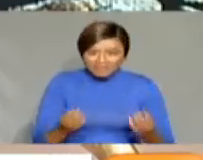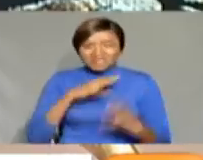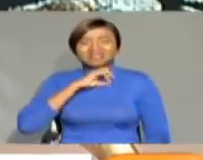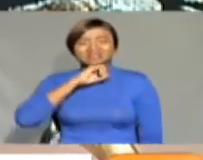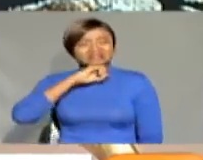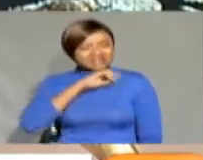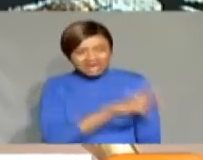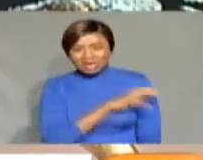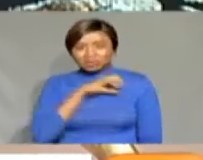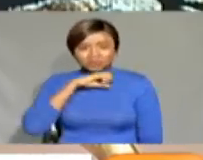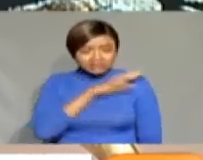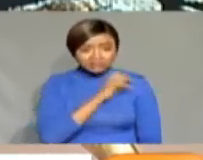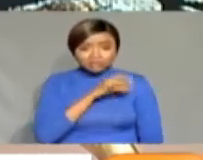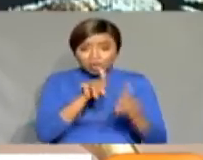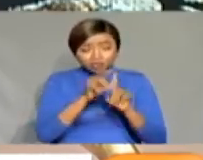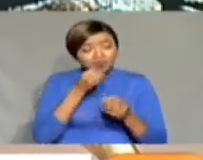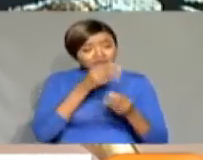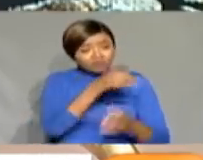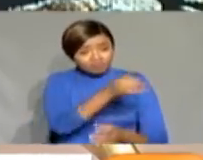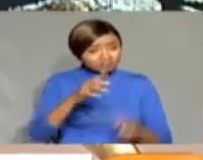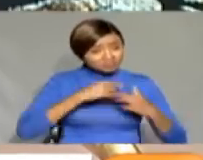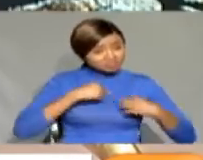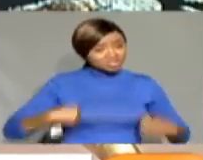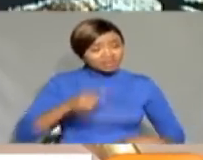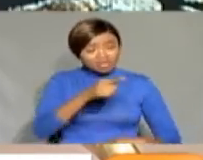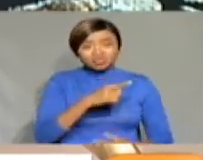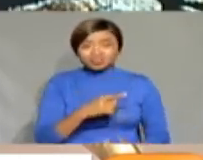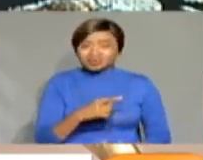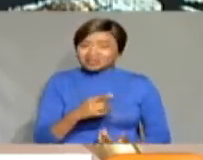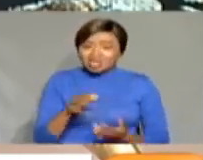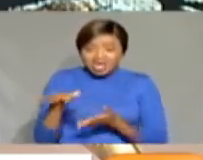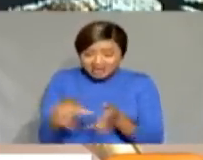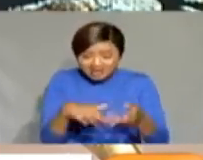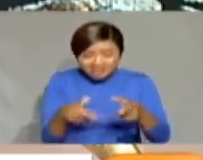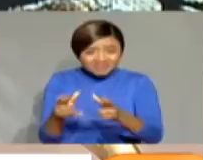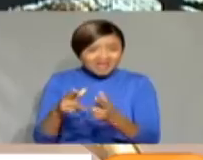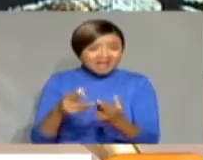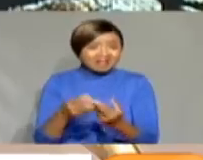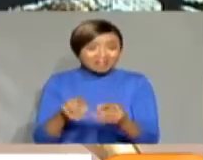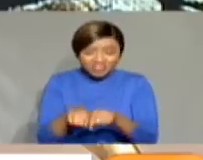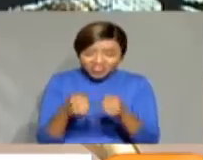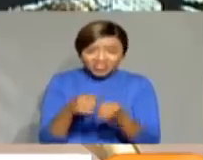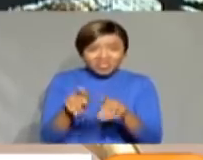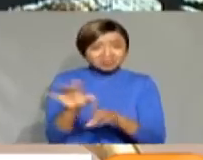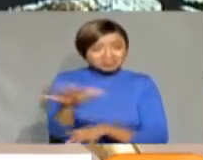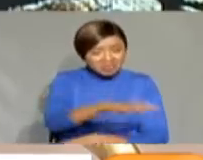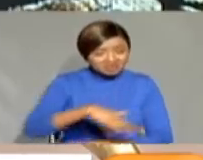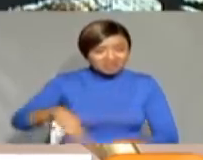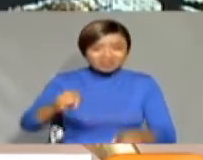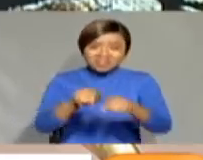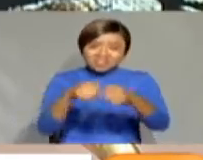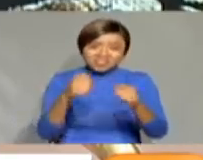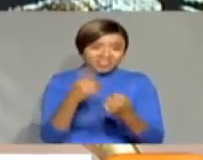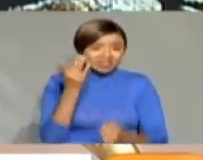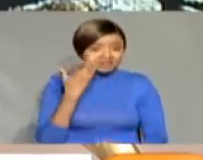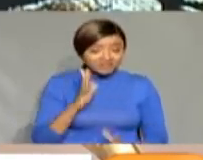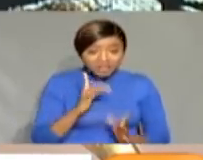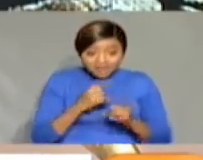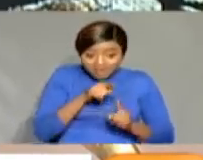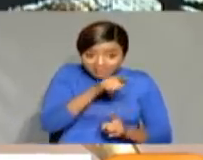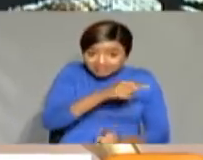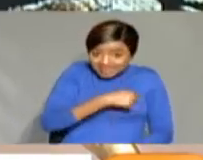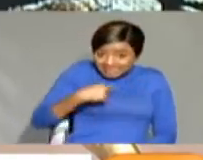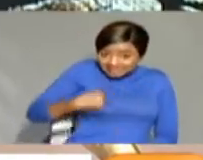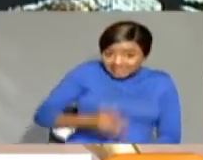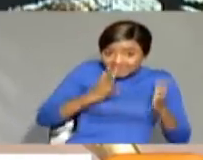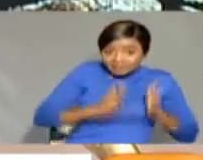also accused the Chinese contractor of blocking and choking rivers and environmental degradation. Well, this as the contractor is seeking an